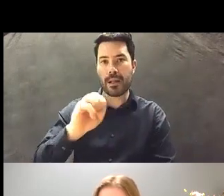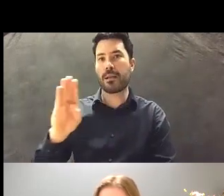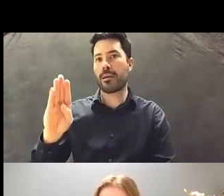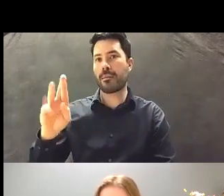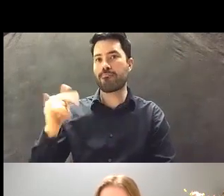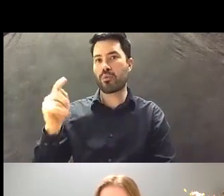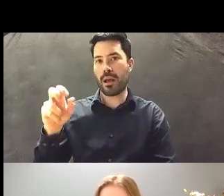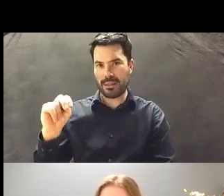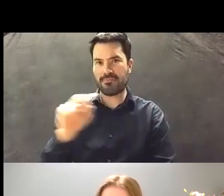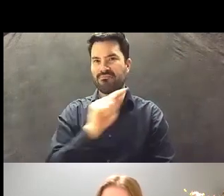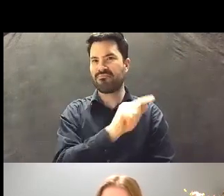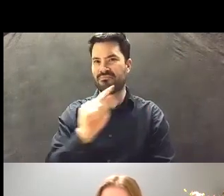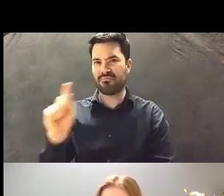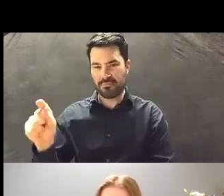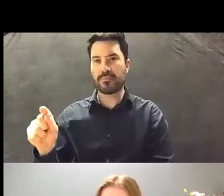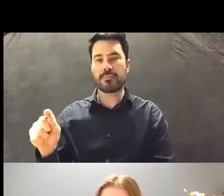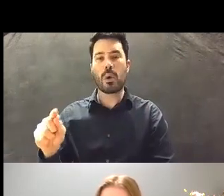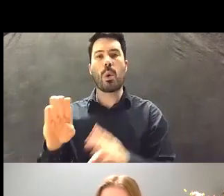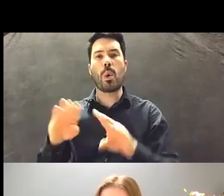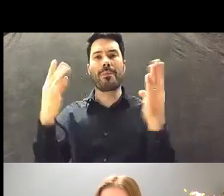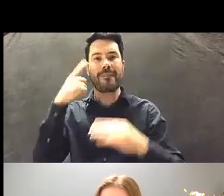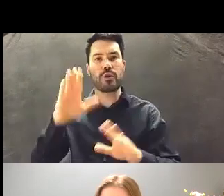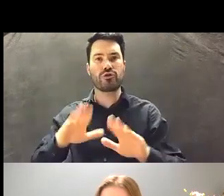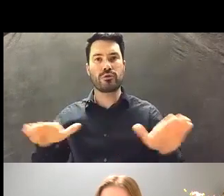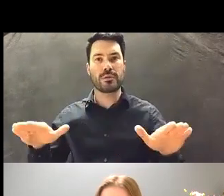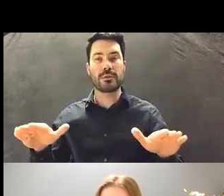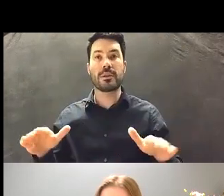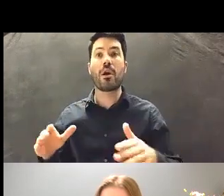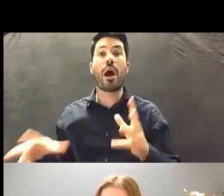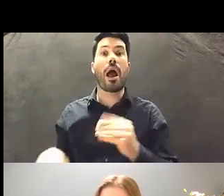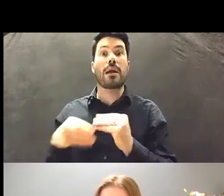in progress to equip several general pediatric clinic locations